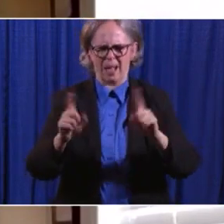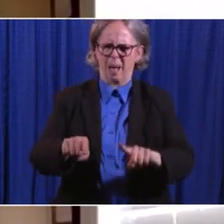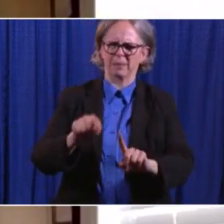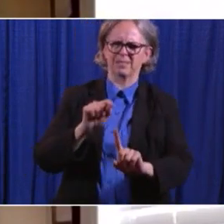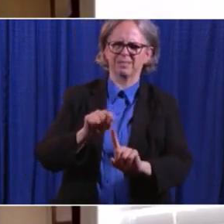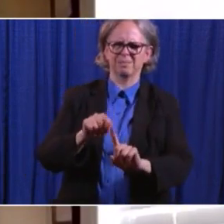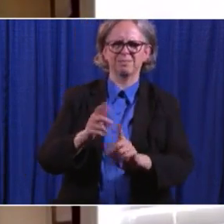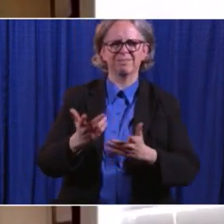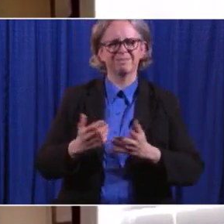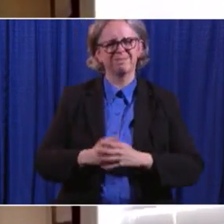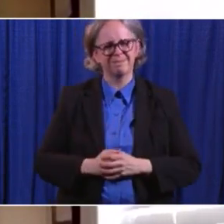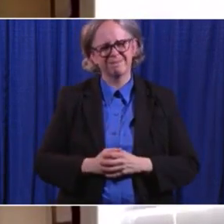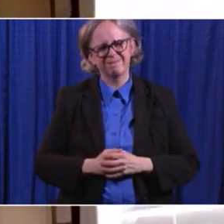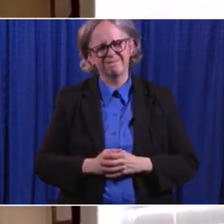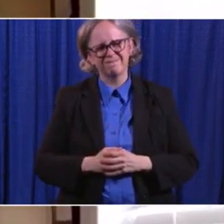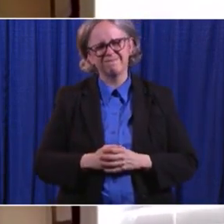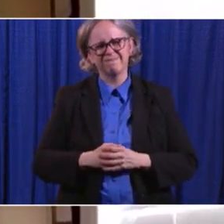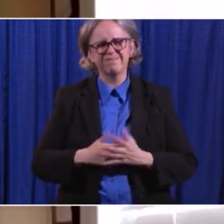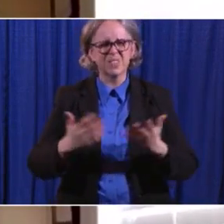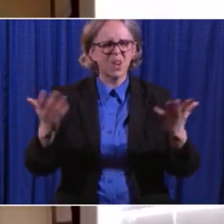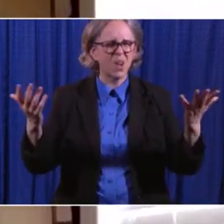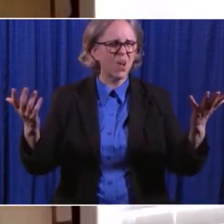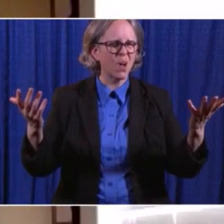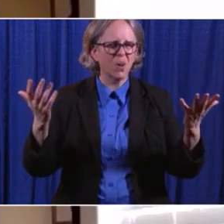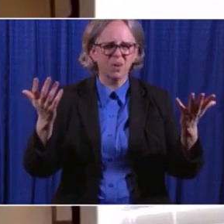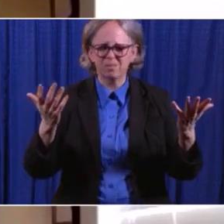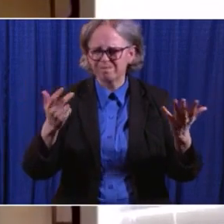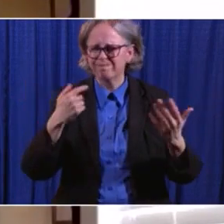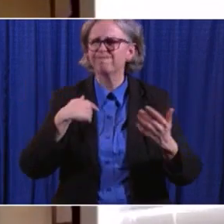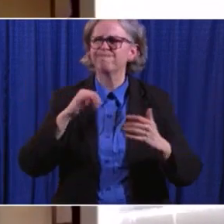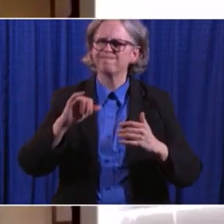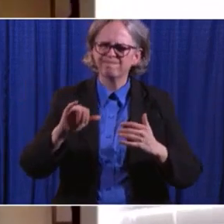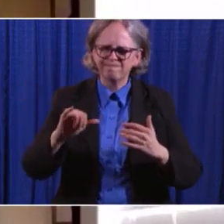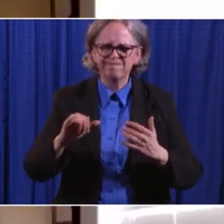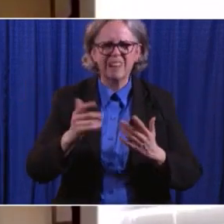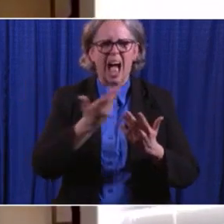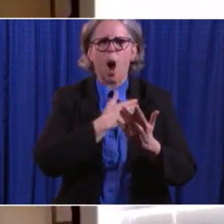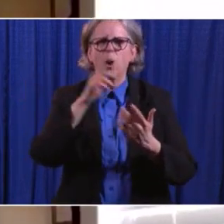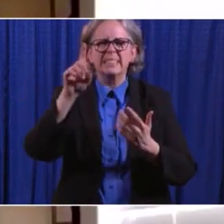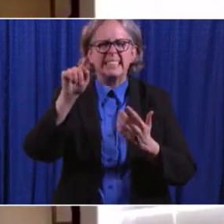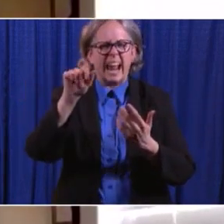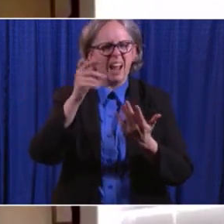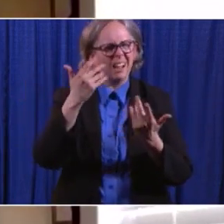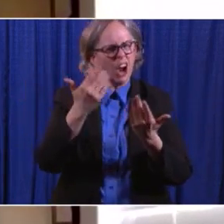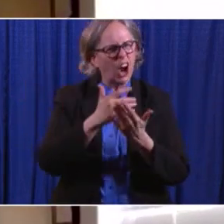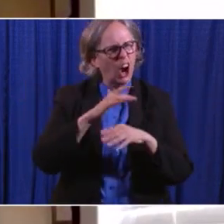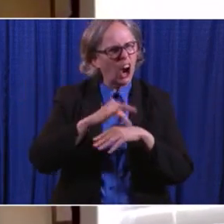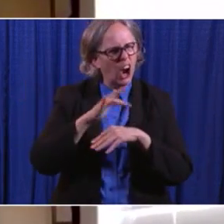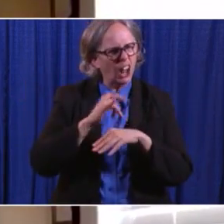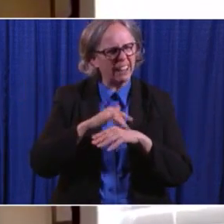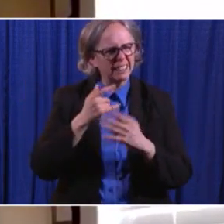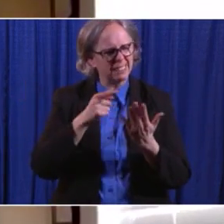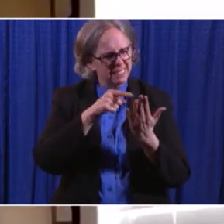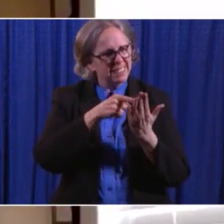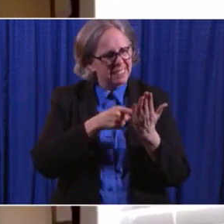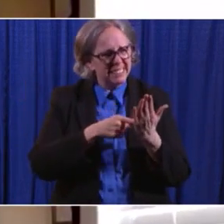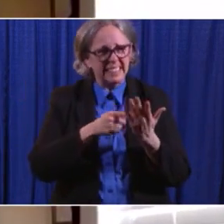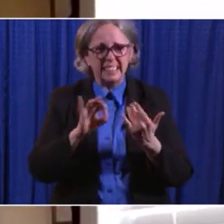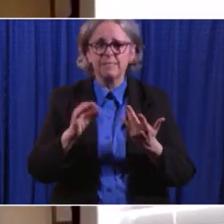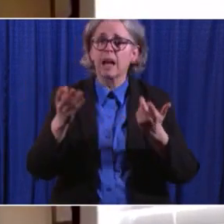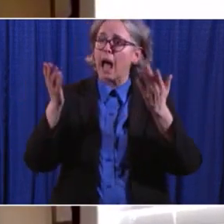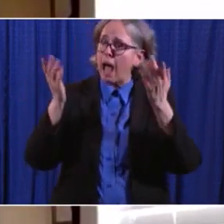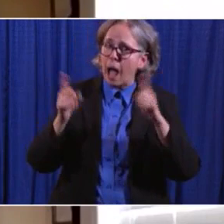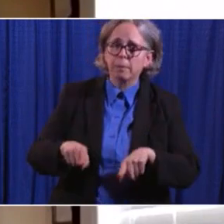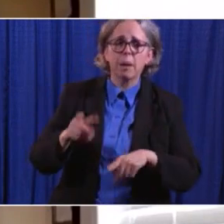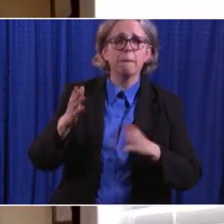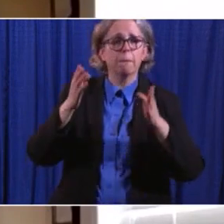go too far with it, some early indication that that may actually help boost their response to the